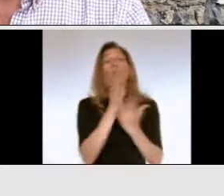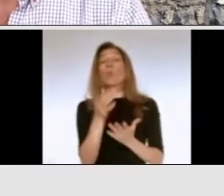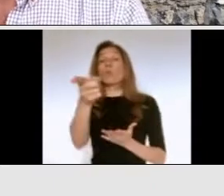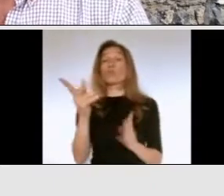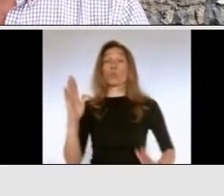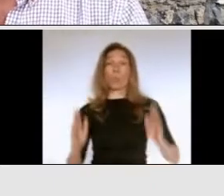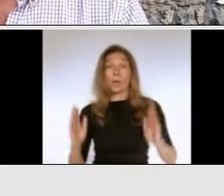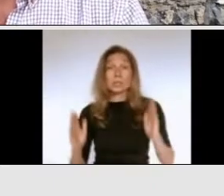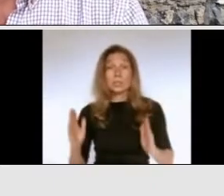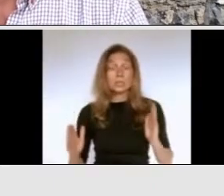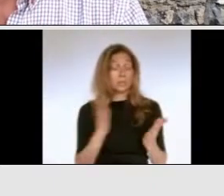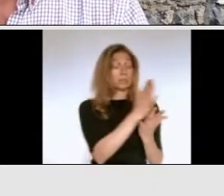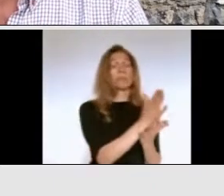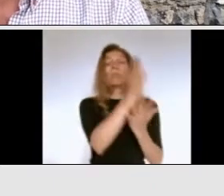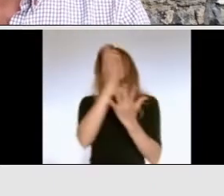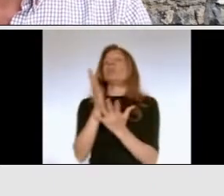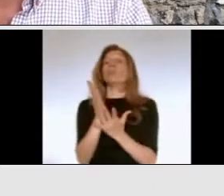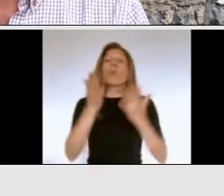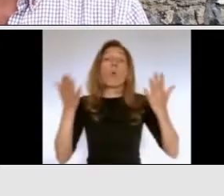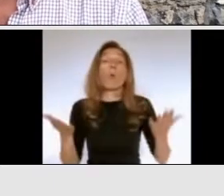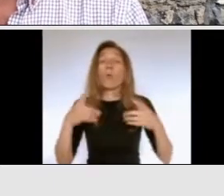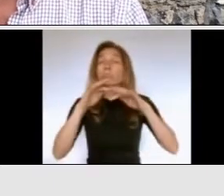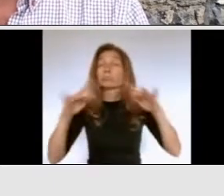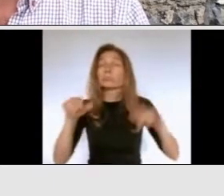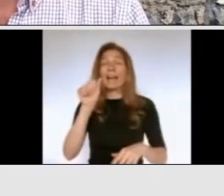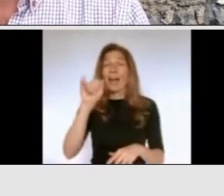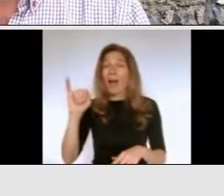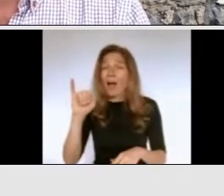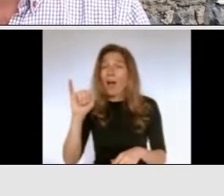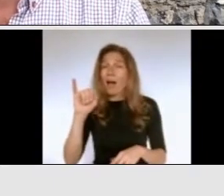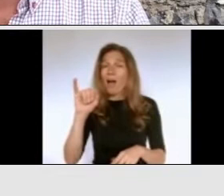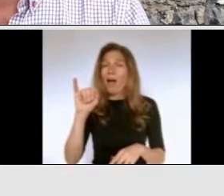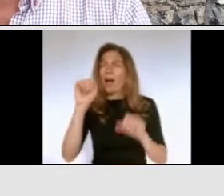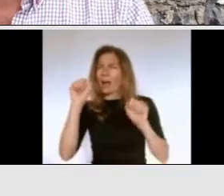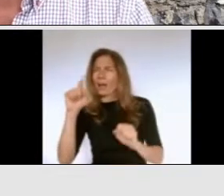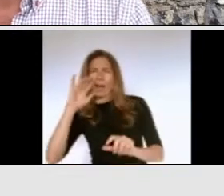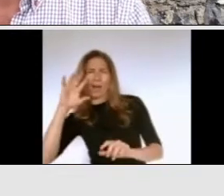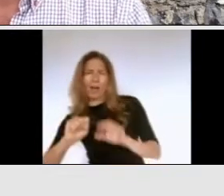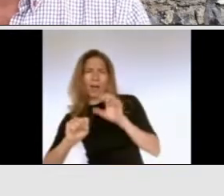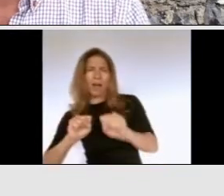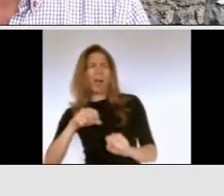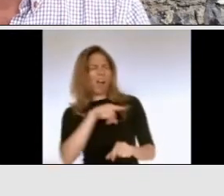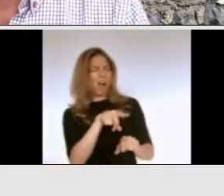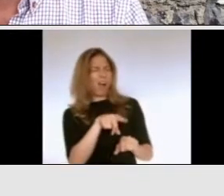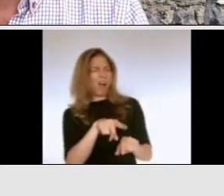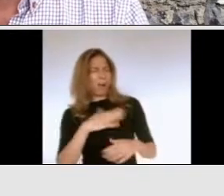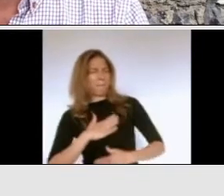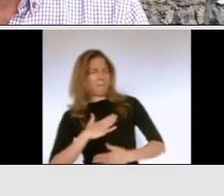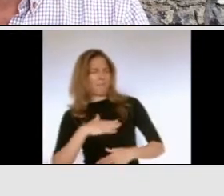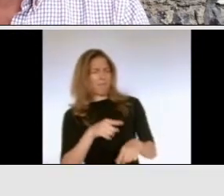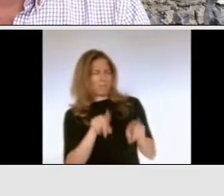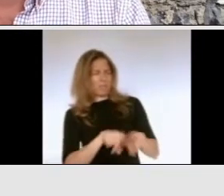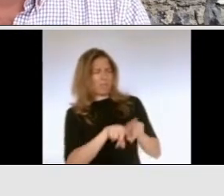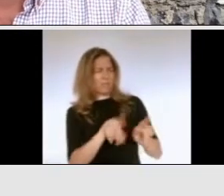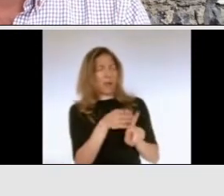robotics, to different forms of artificial intelligence, identifying key